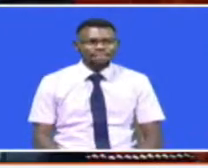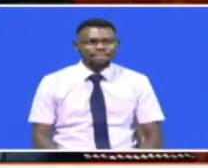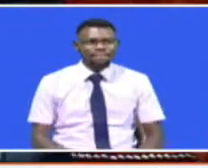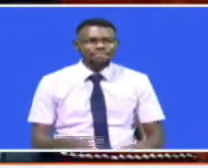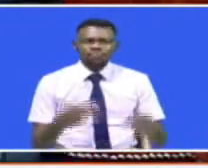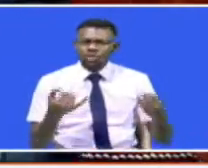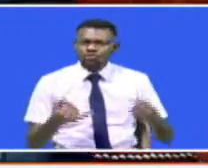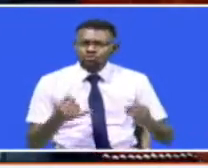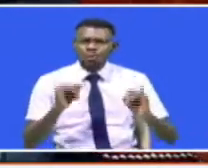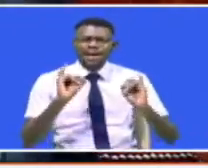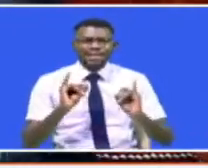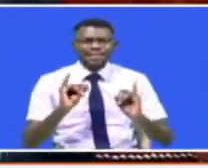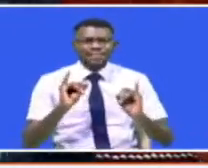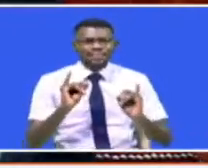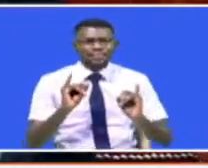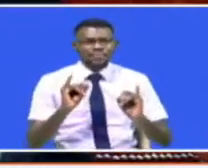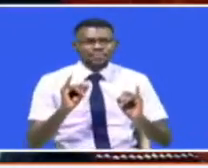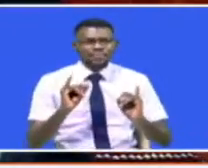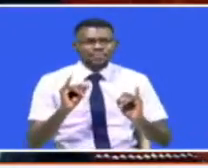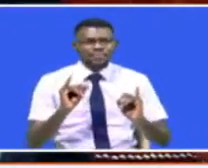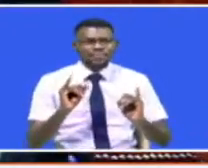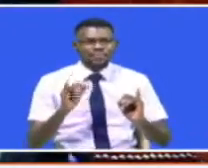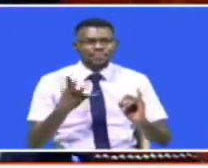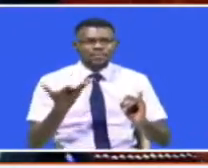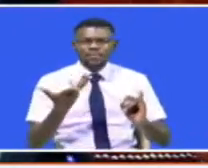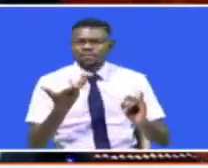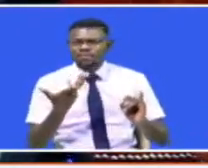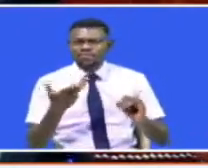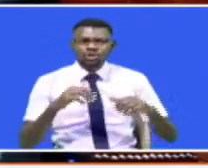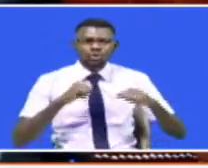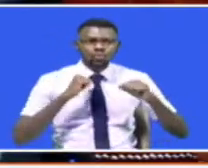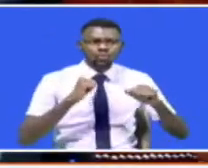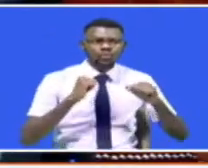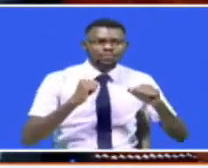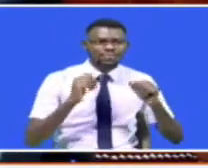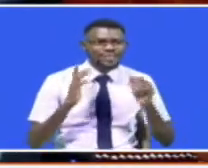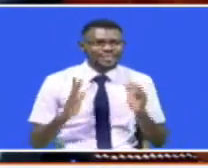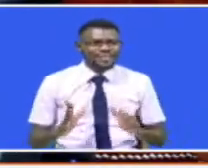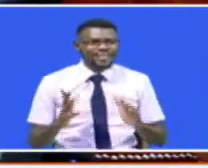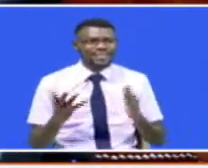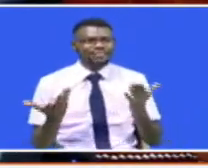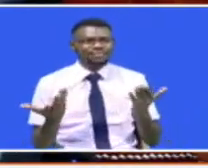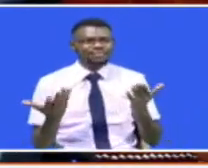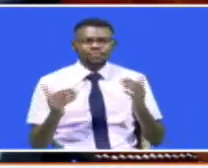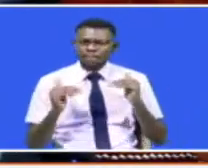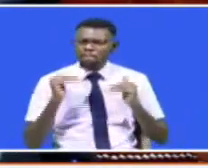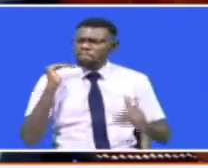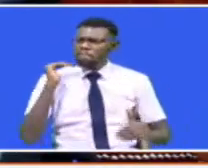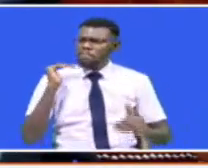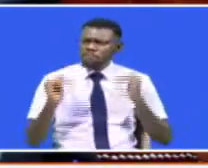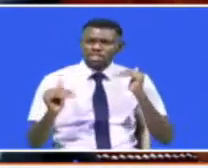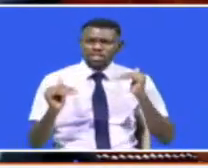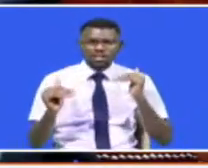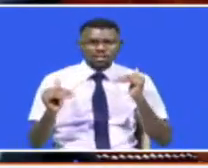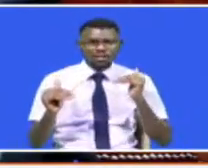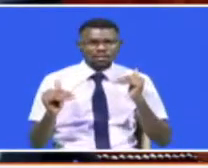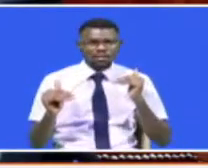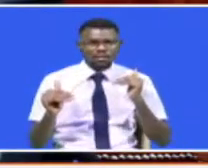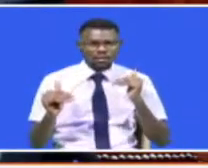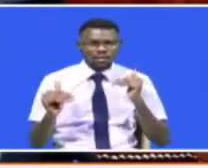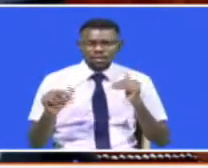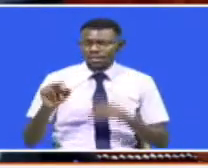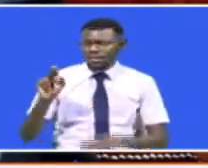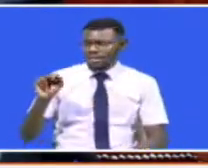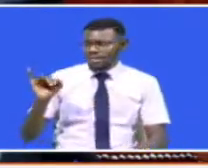as much as possible to remove the officers who taint the name of a very professional National